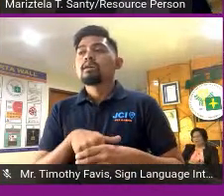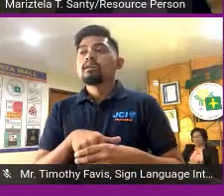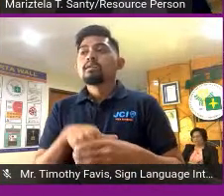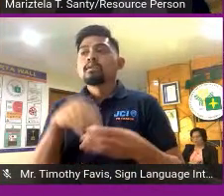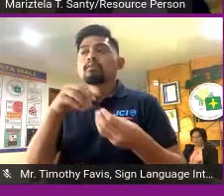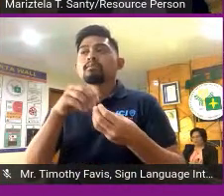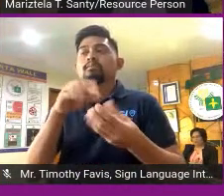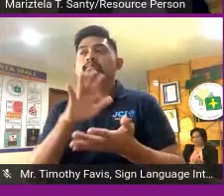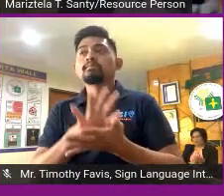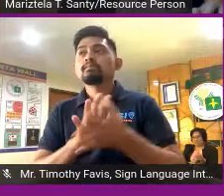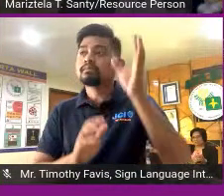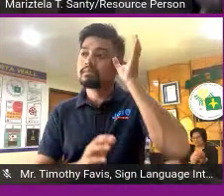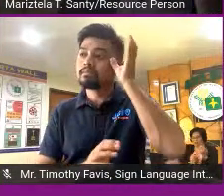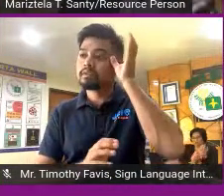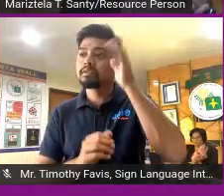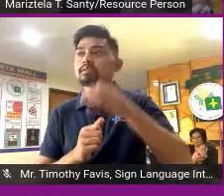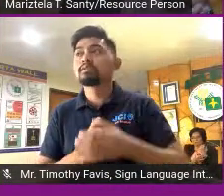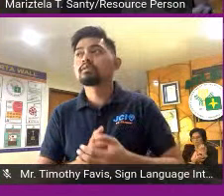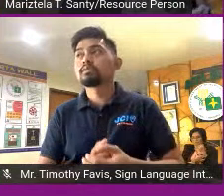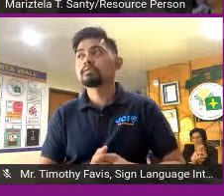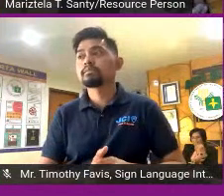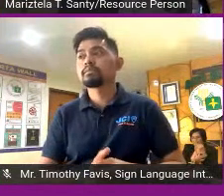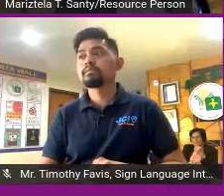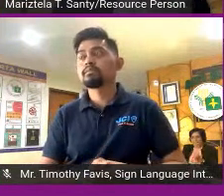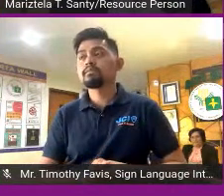domestic concerns. Ano po?